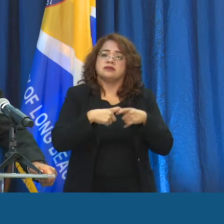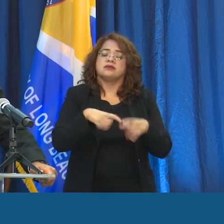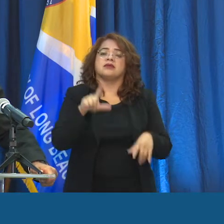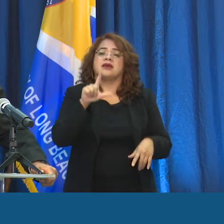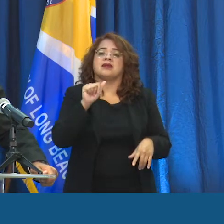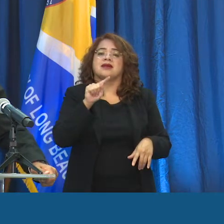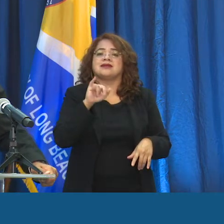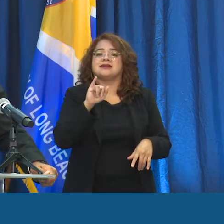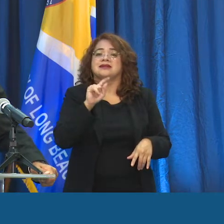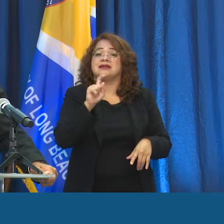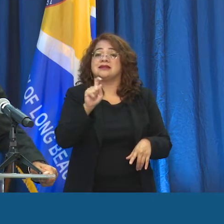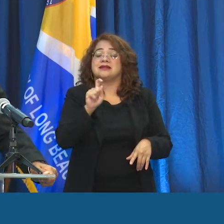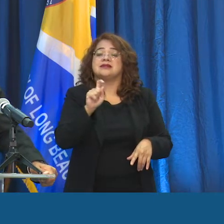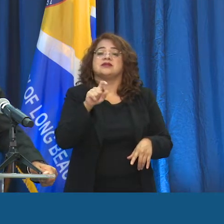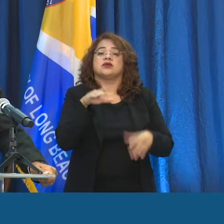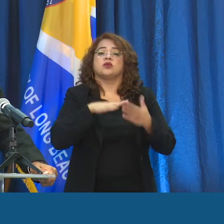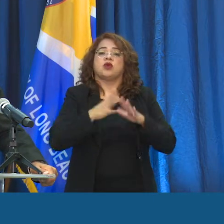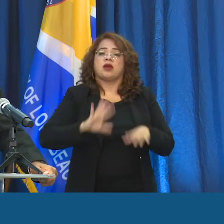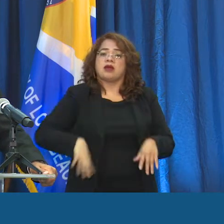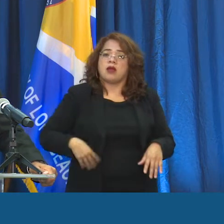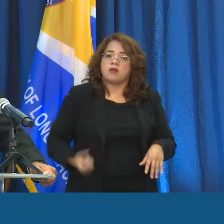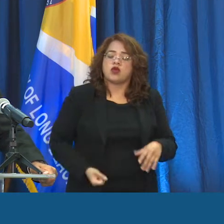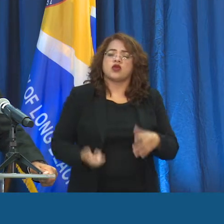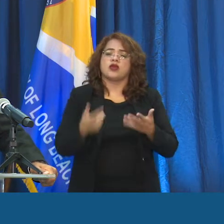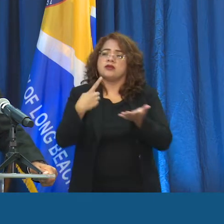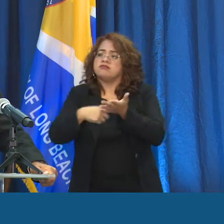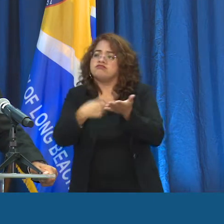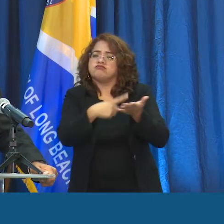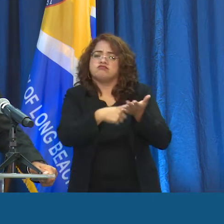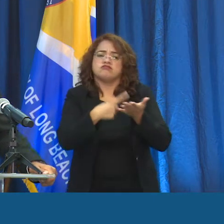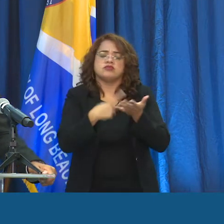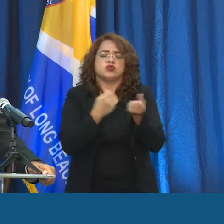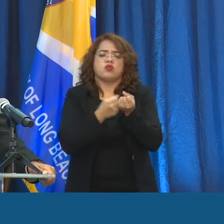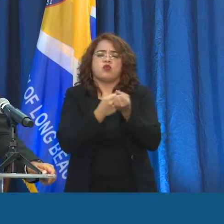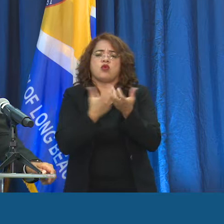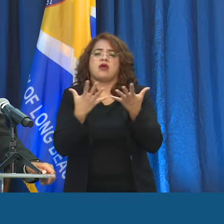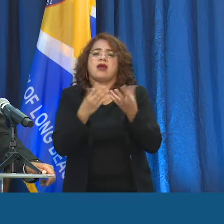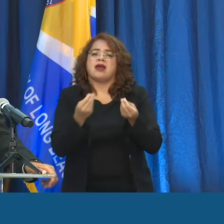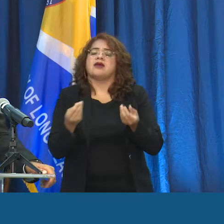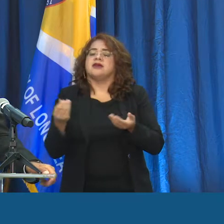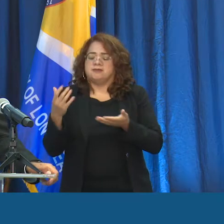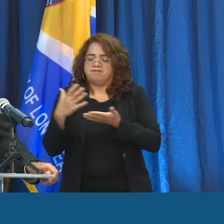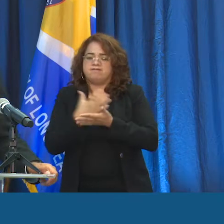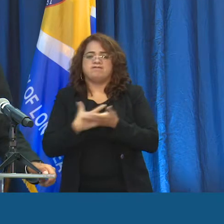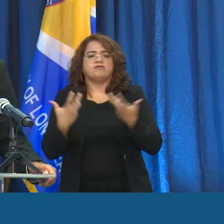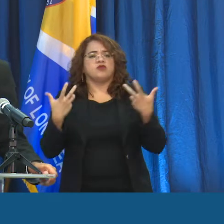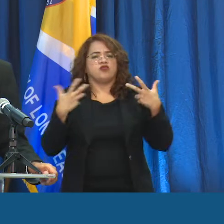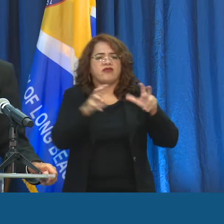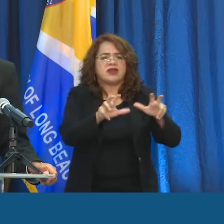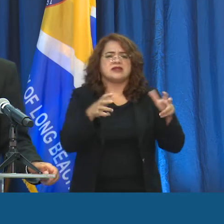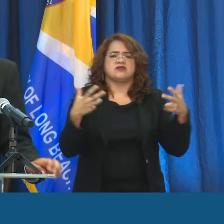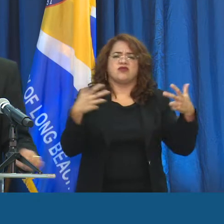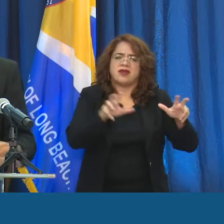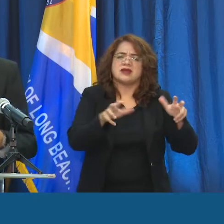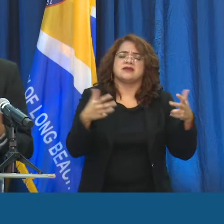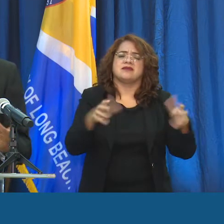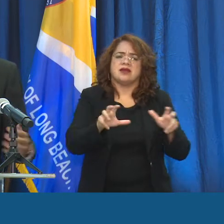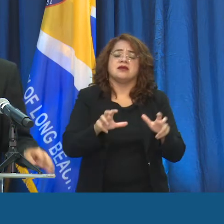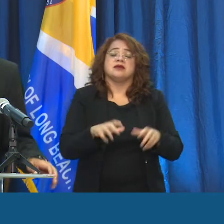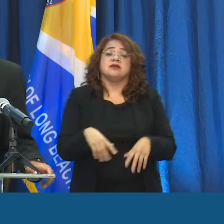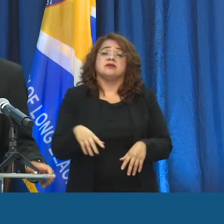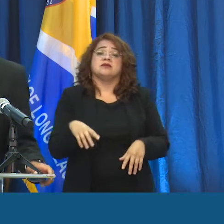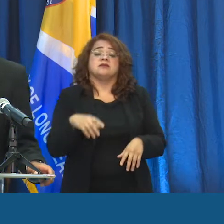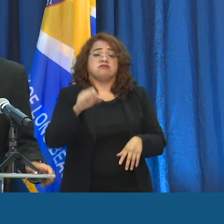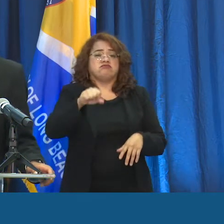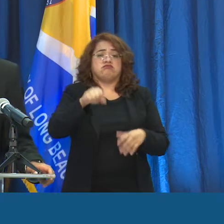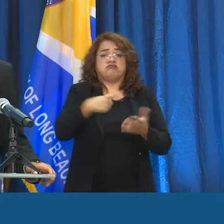community, for additional support and reinvestment. Now, the city's manager's budget is going to talk a lot about racial equity, about racial